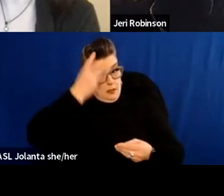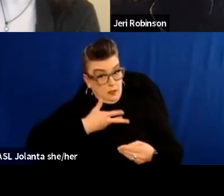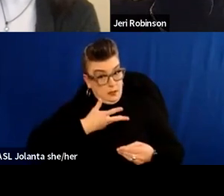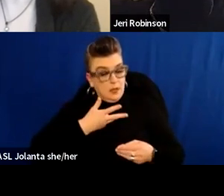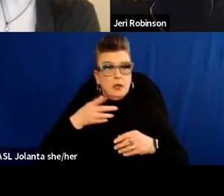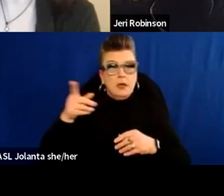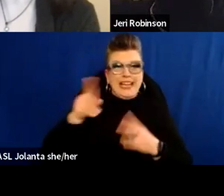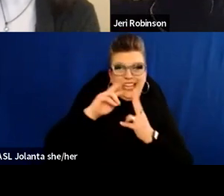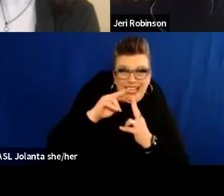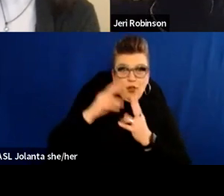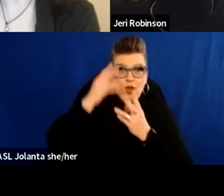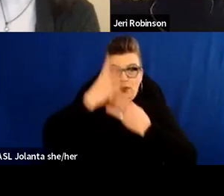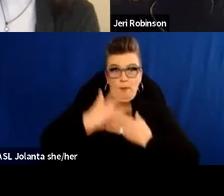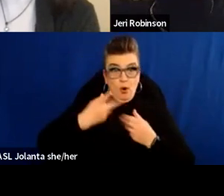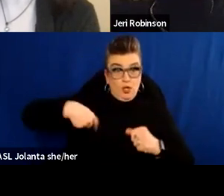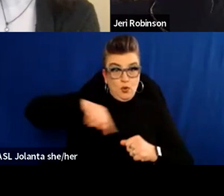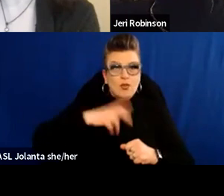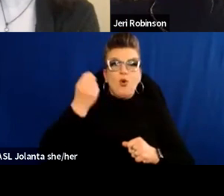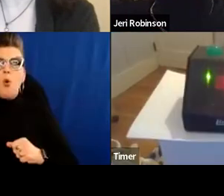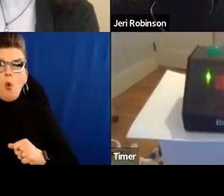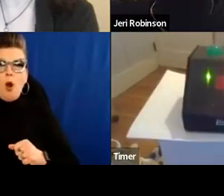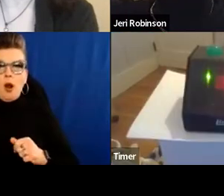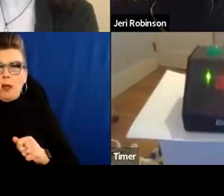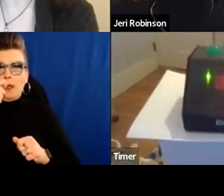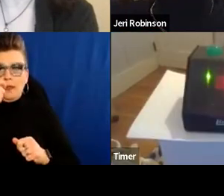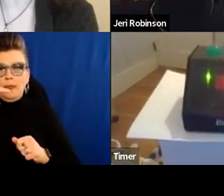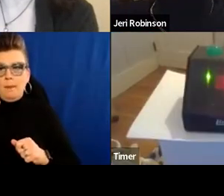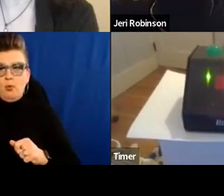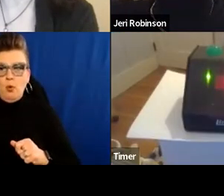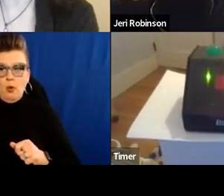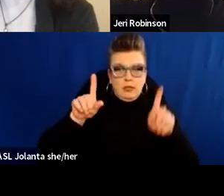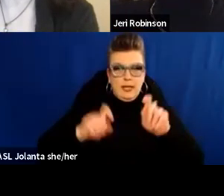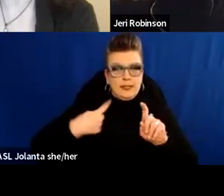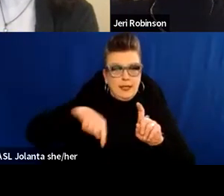to us or reported by the pool testing that we do